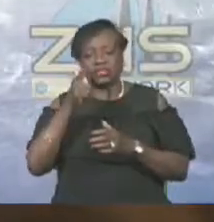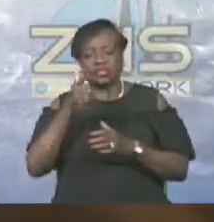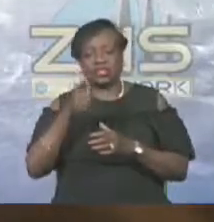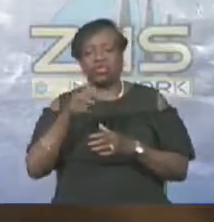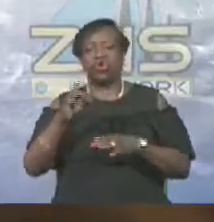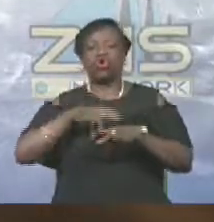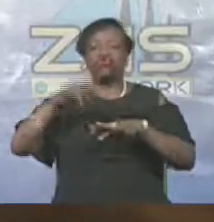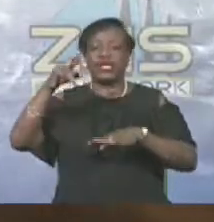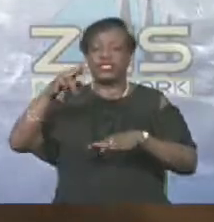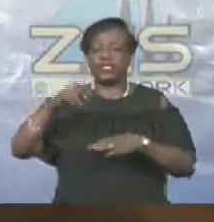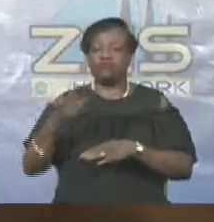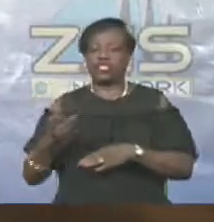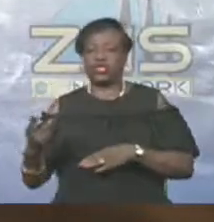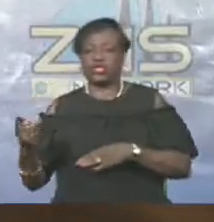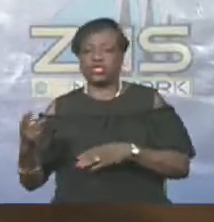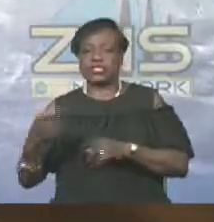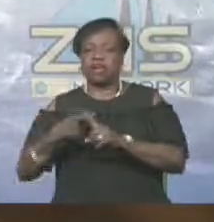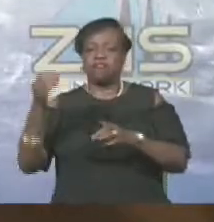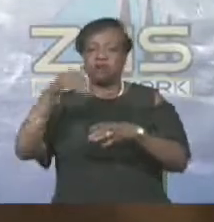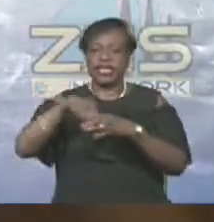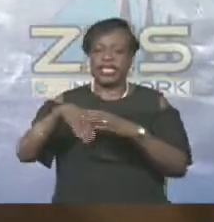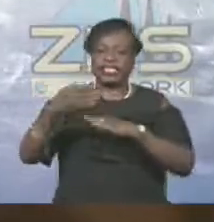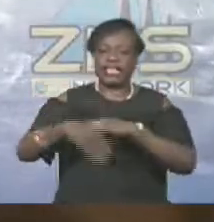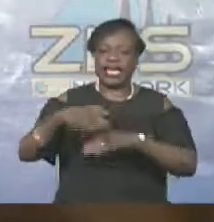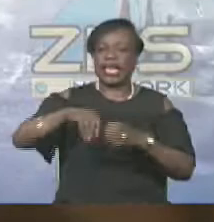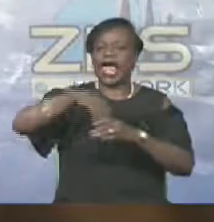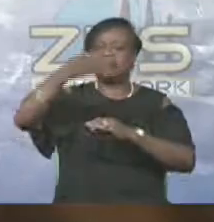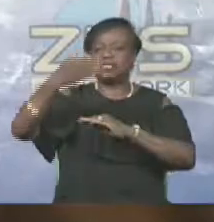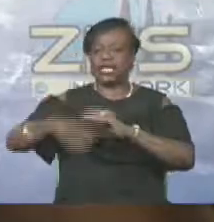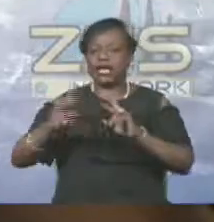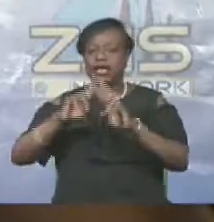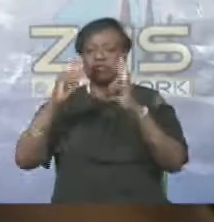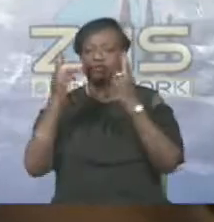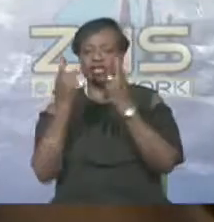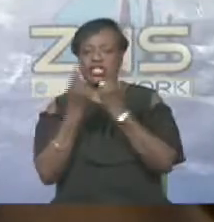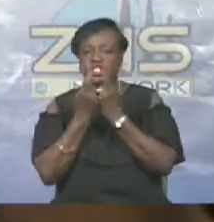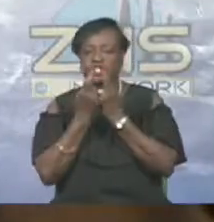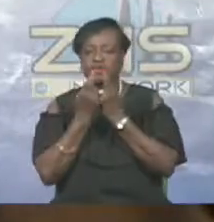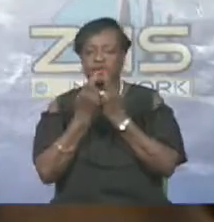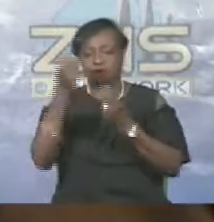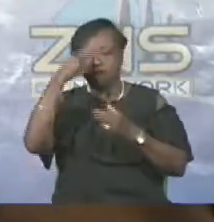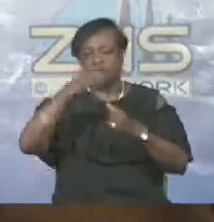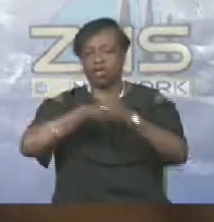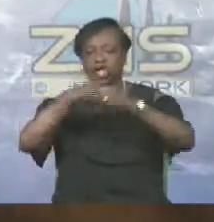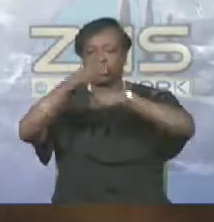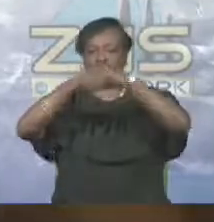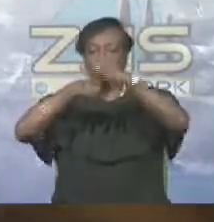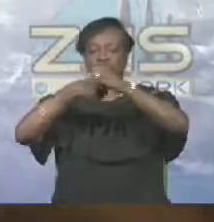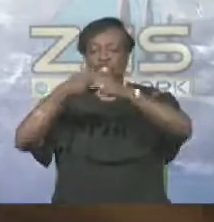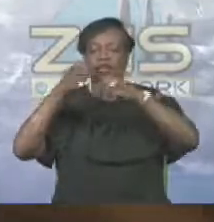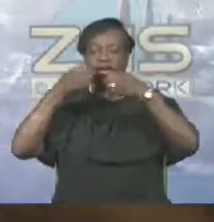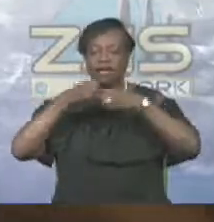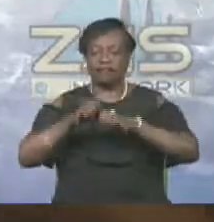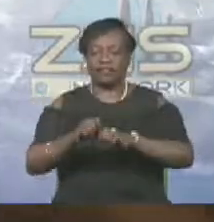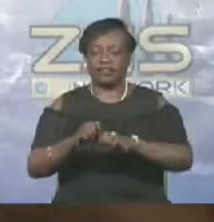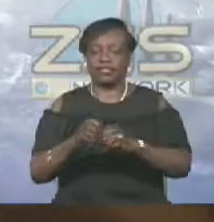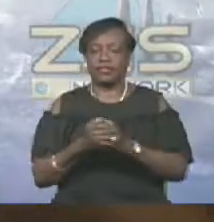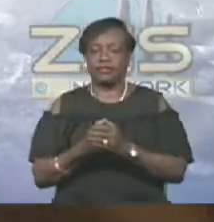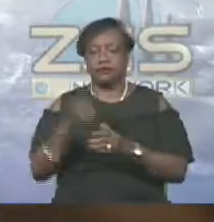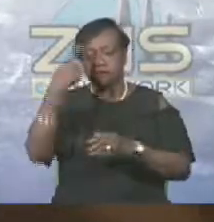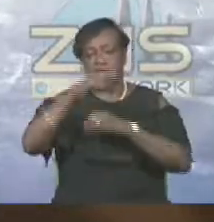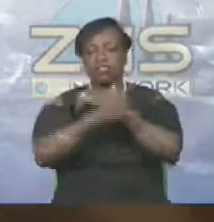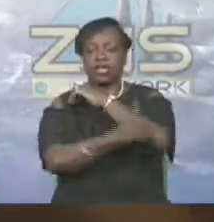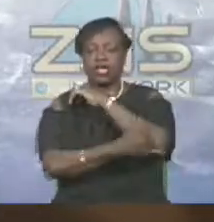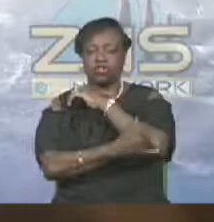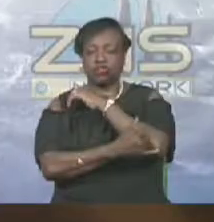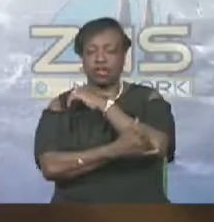resources from inside and outside the region for the entire reconstruction effort of the countries affected. And to